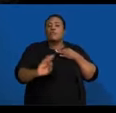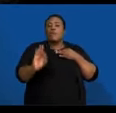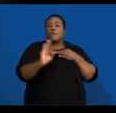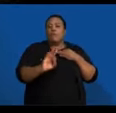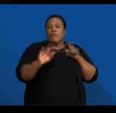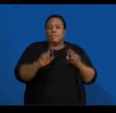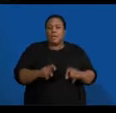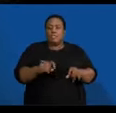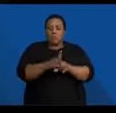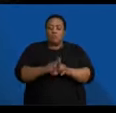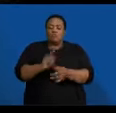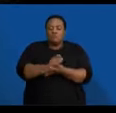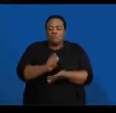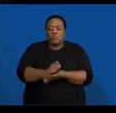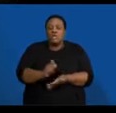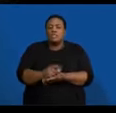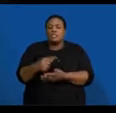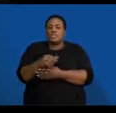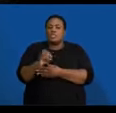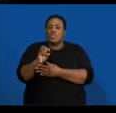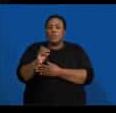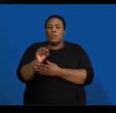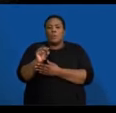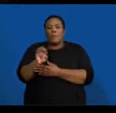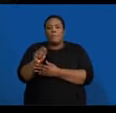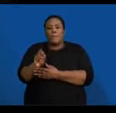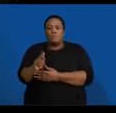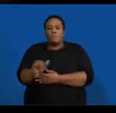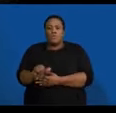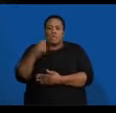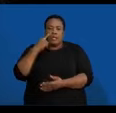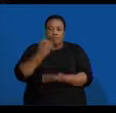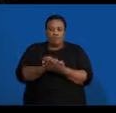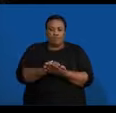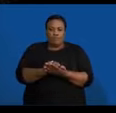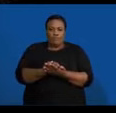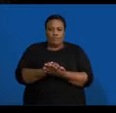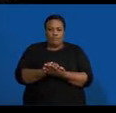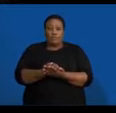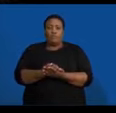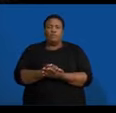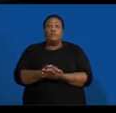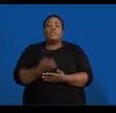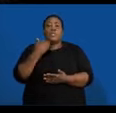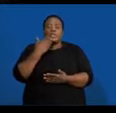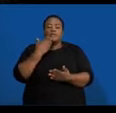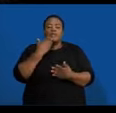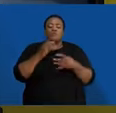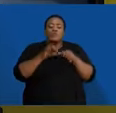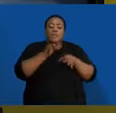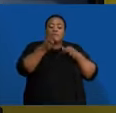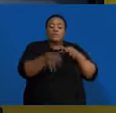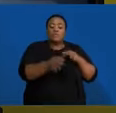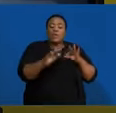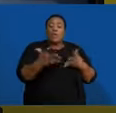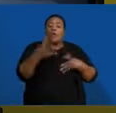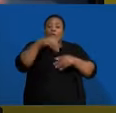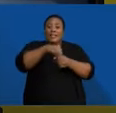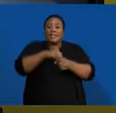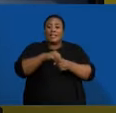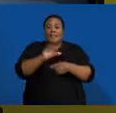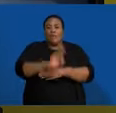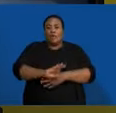also writing geometric proofs. When I'm talking about substituting into the formula, if you are using maybe